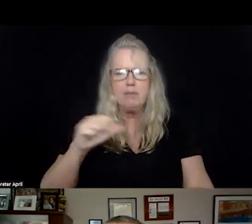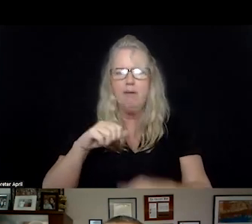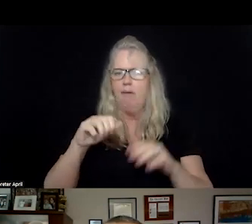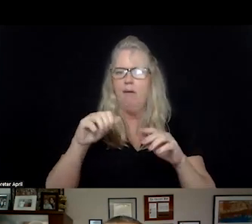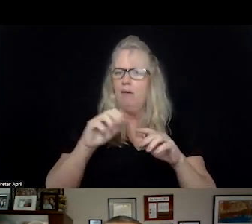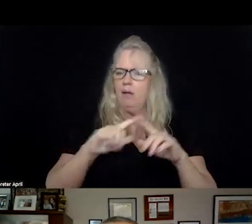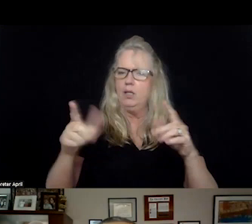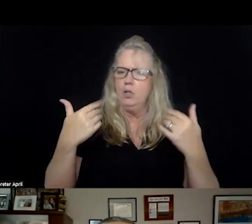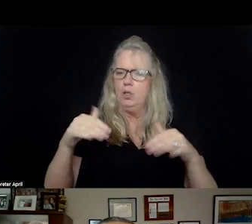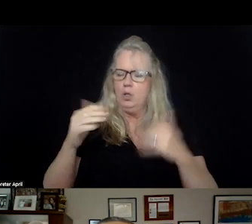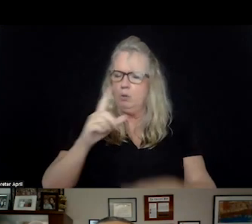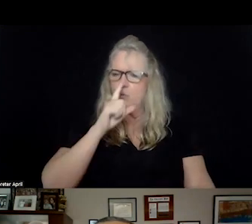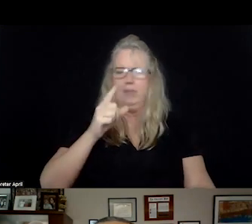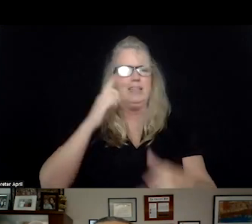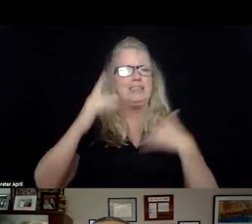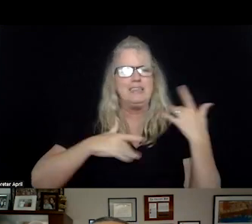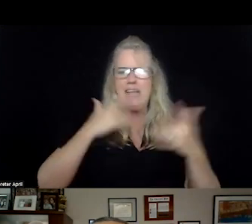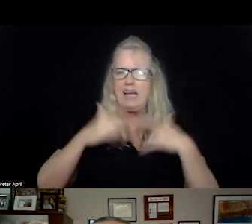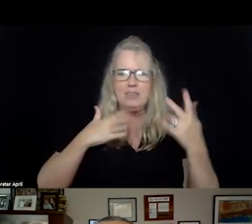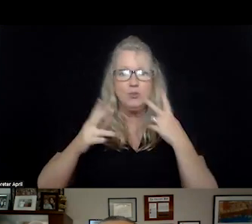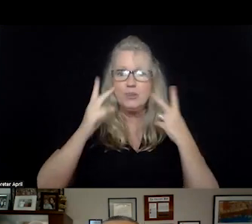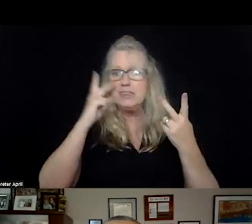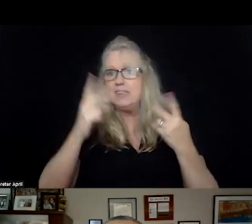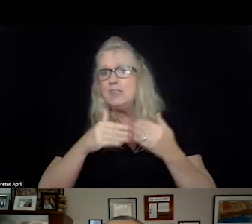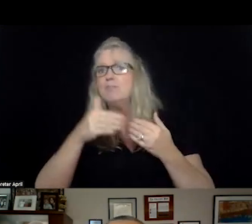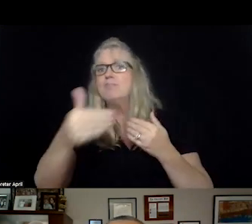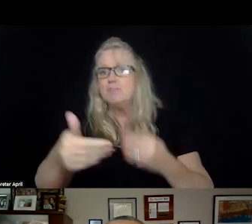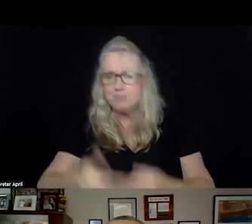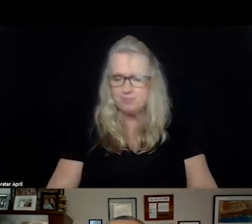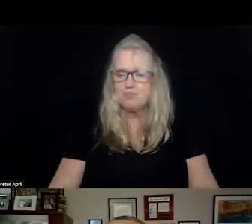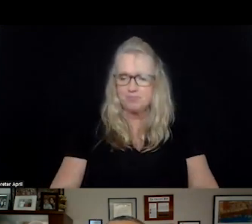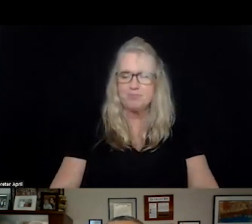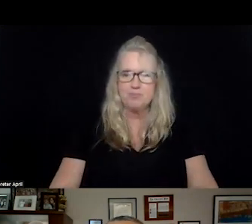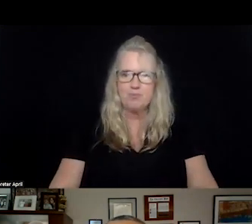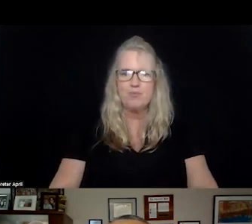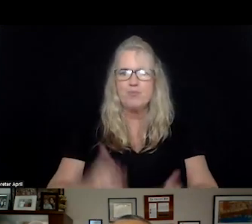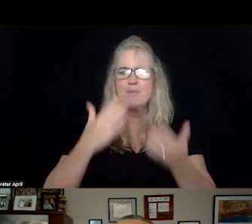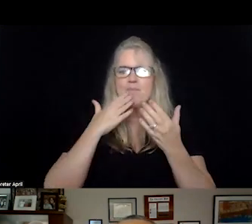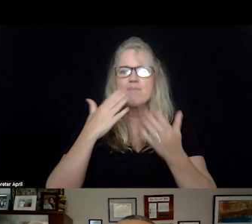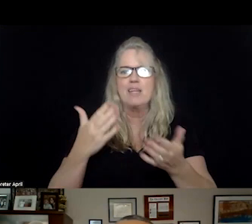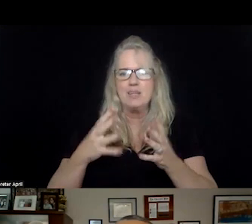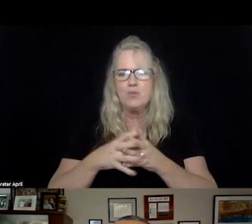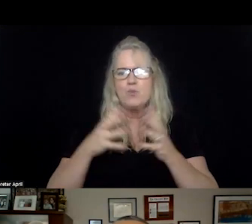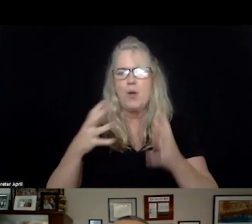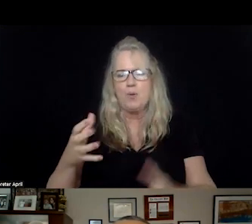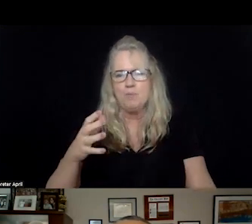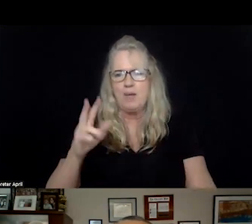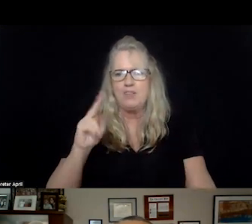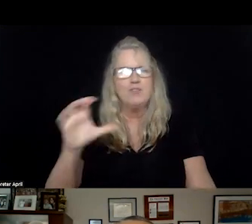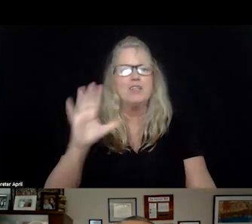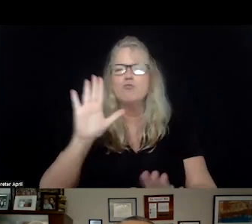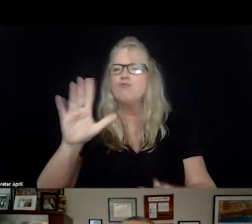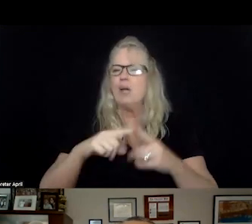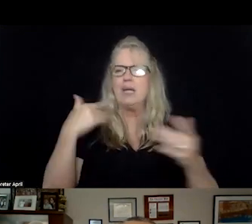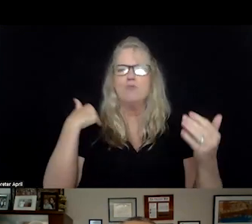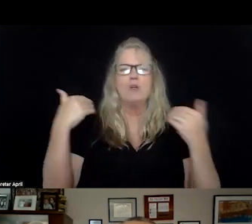And I'm just extremely excited about where we go from here. Thank you. Thank you so much, Vic. That's a great reminder that this is a model